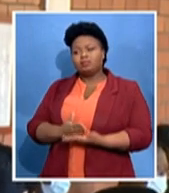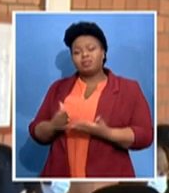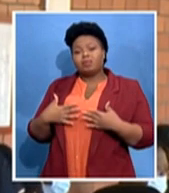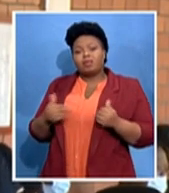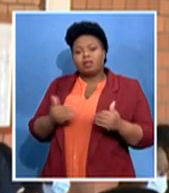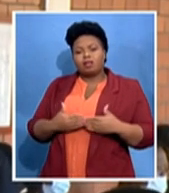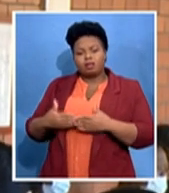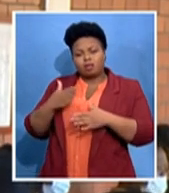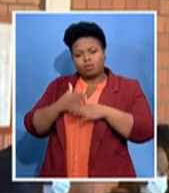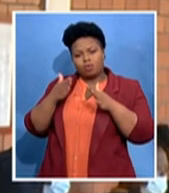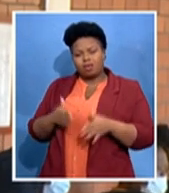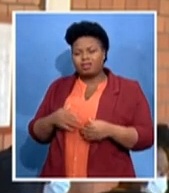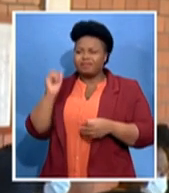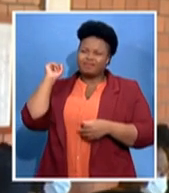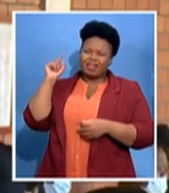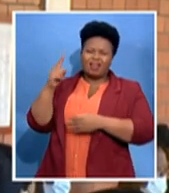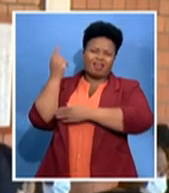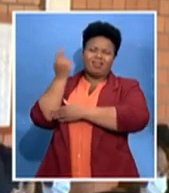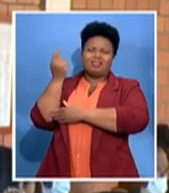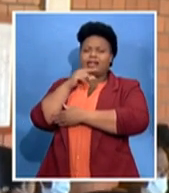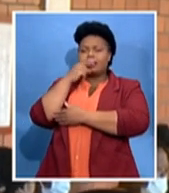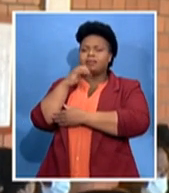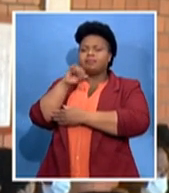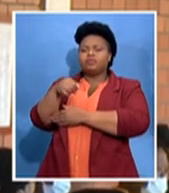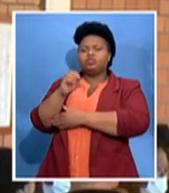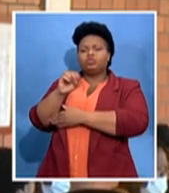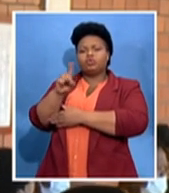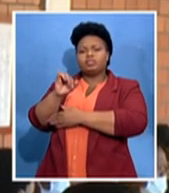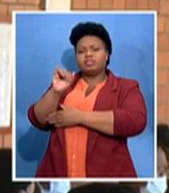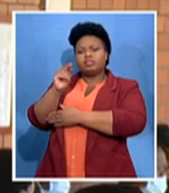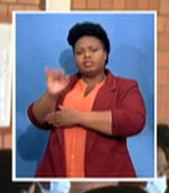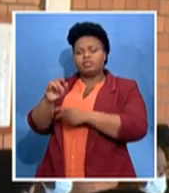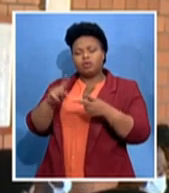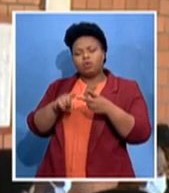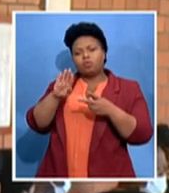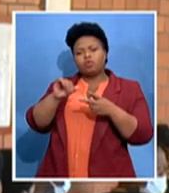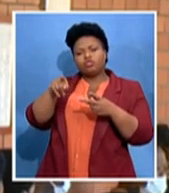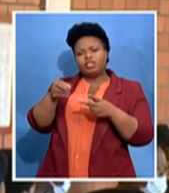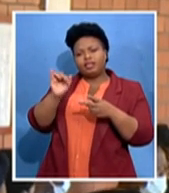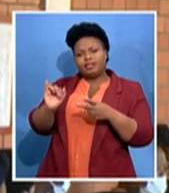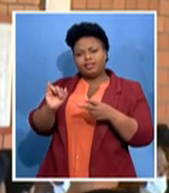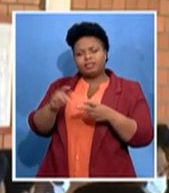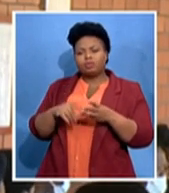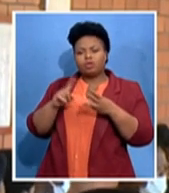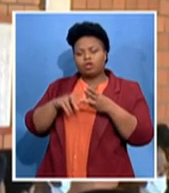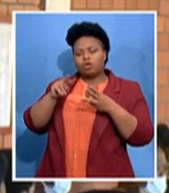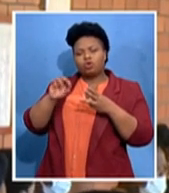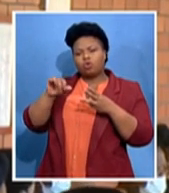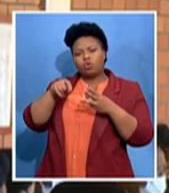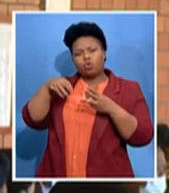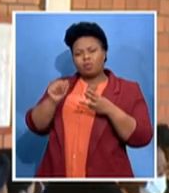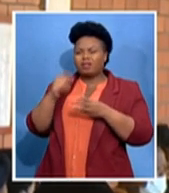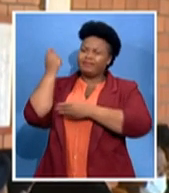Jozini or Obonjeni Hospital, as well as St. Benedictine at Nongoma. How will those healthcare workers receive